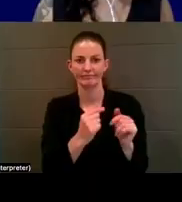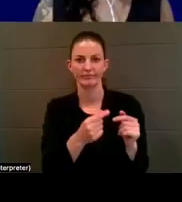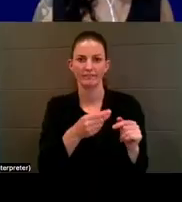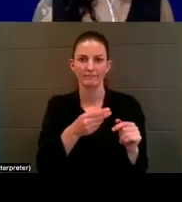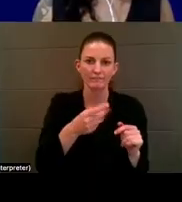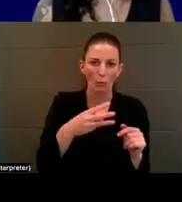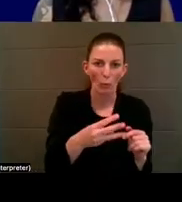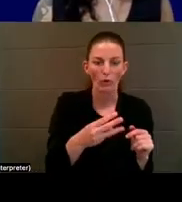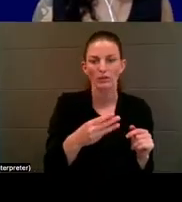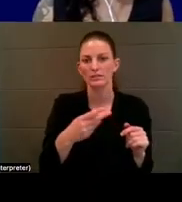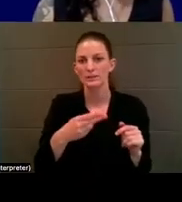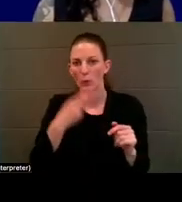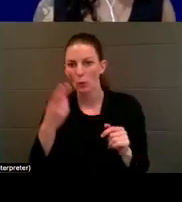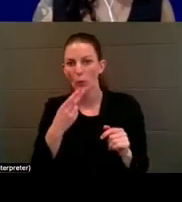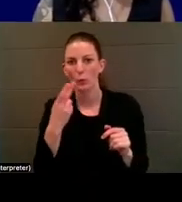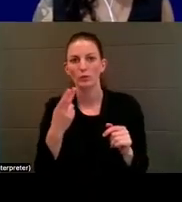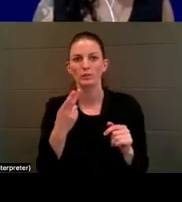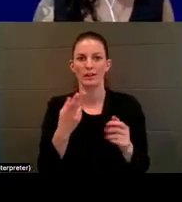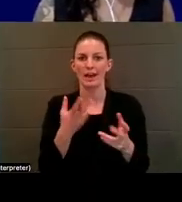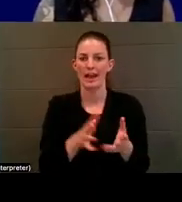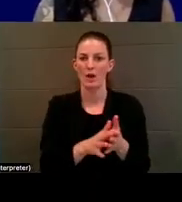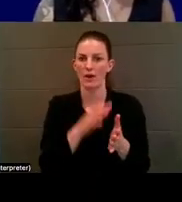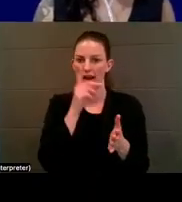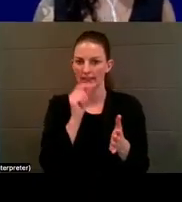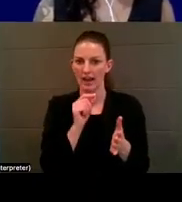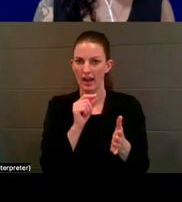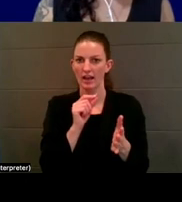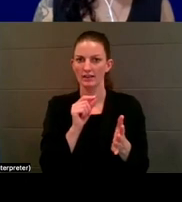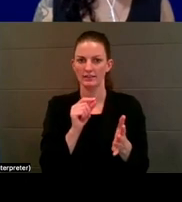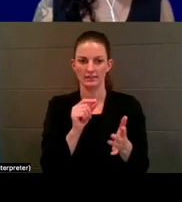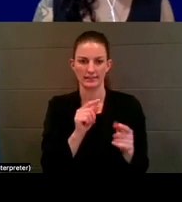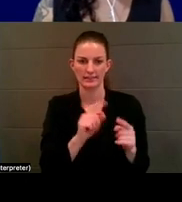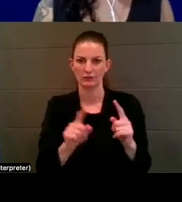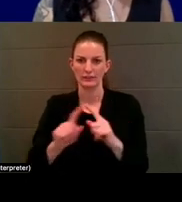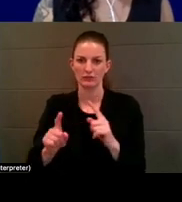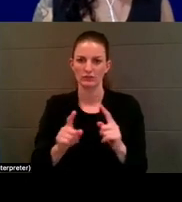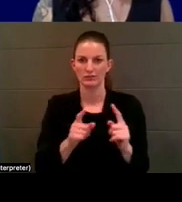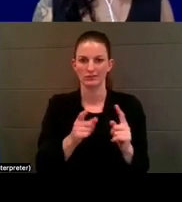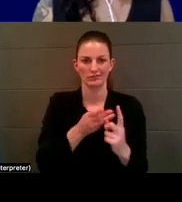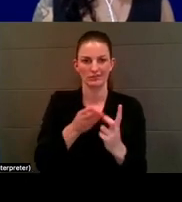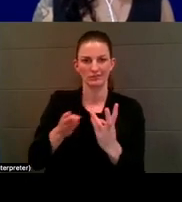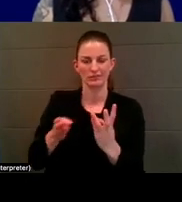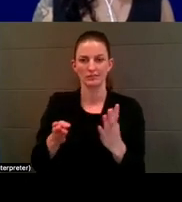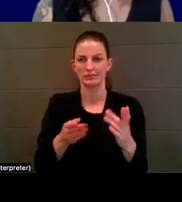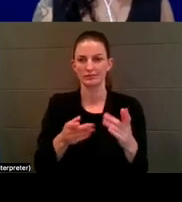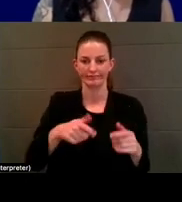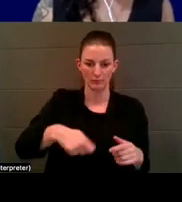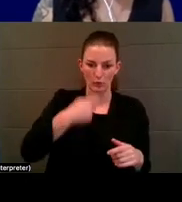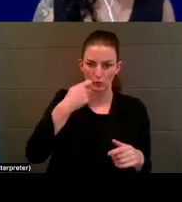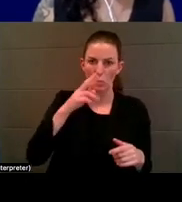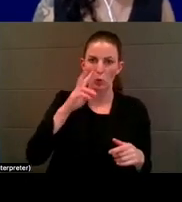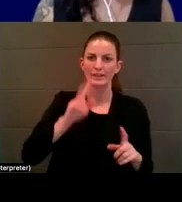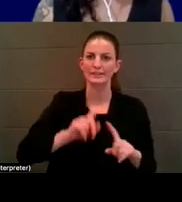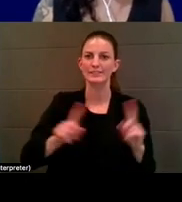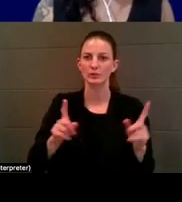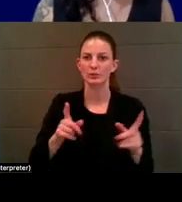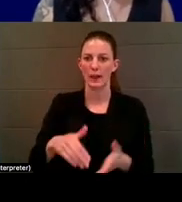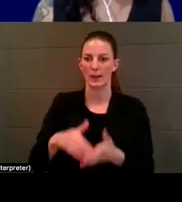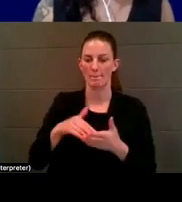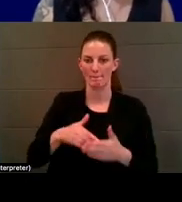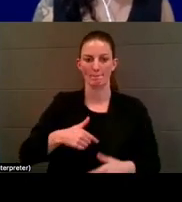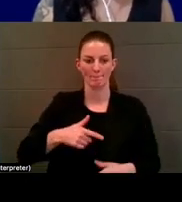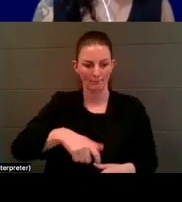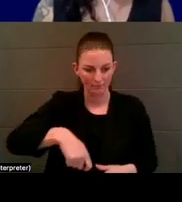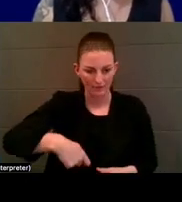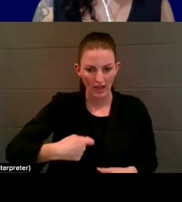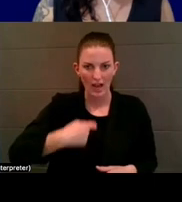contrast, how we can use different utensils to build the skills that we want, and ultimately keeping the child safe